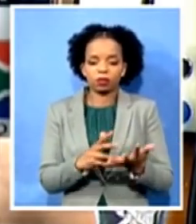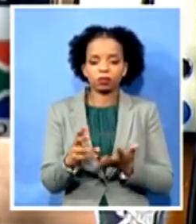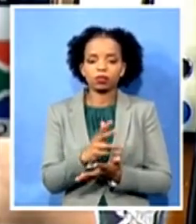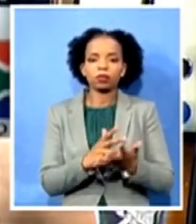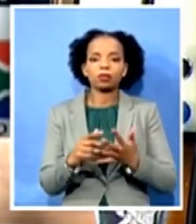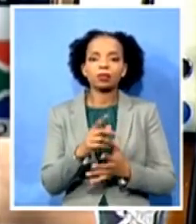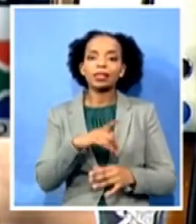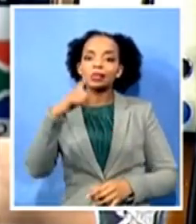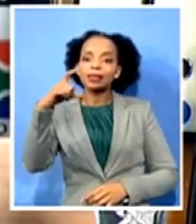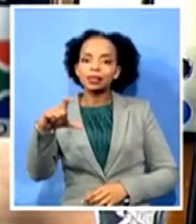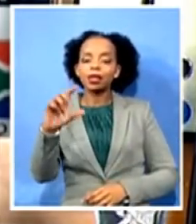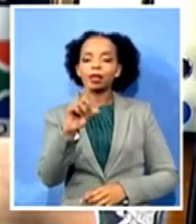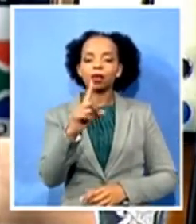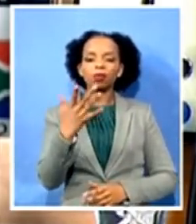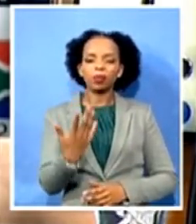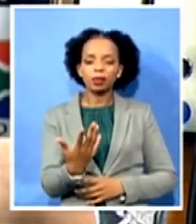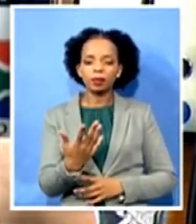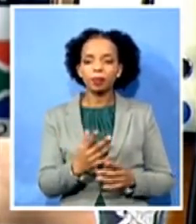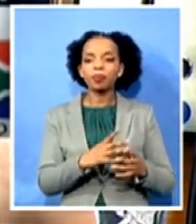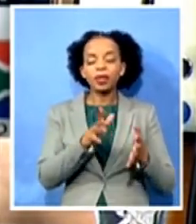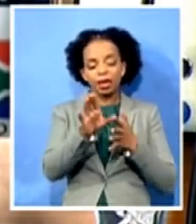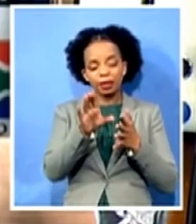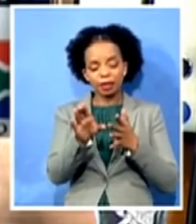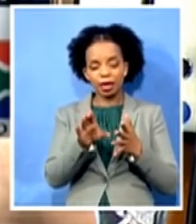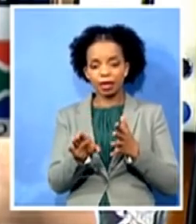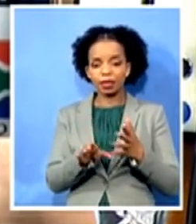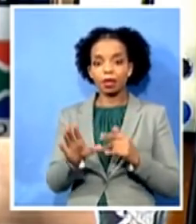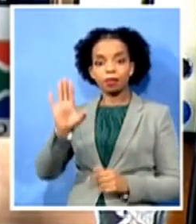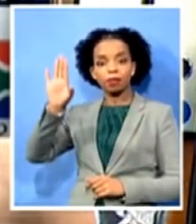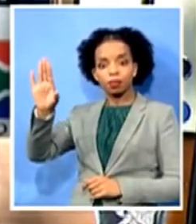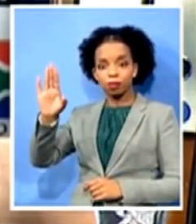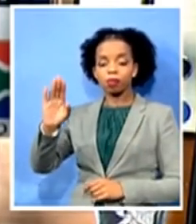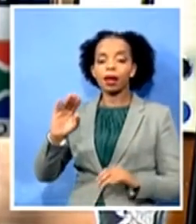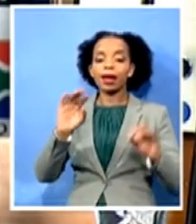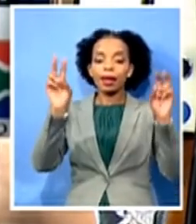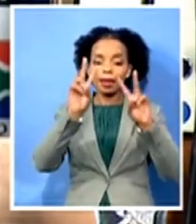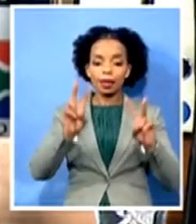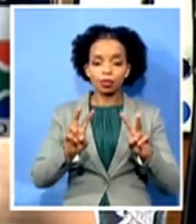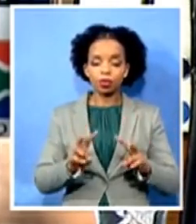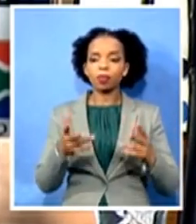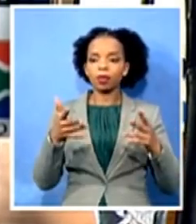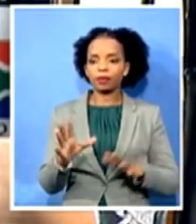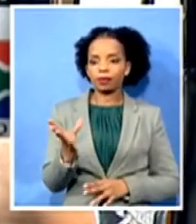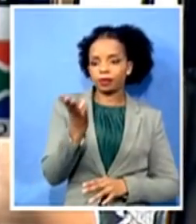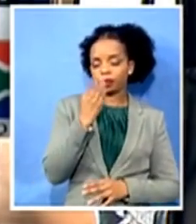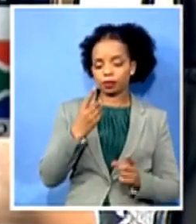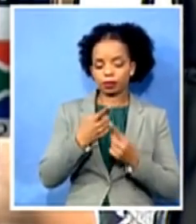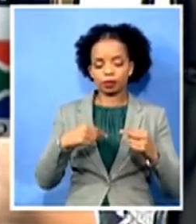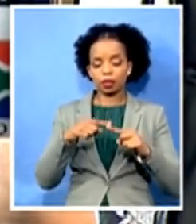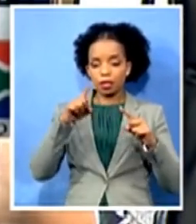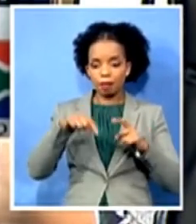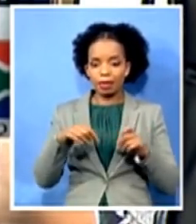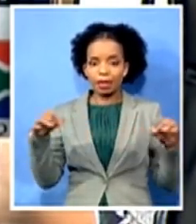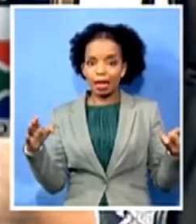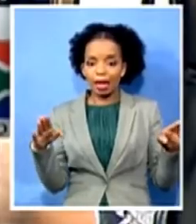has requested us to align ourselves with has been met, and then approve the